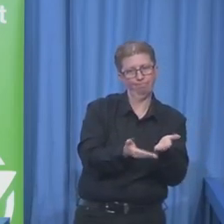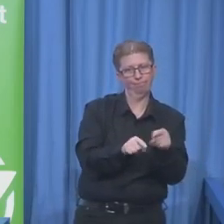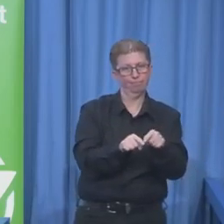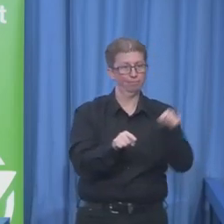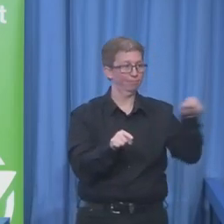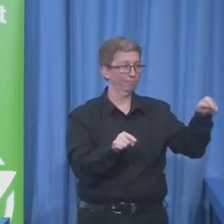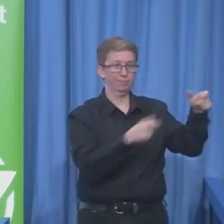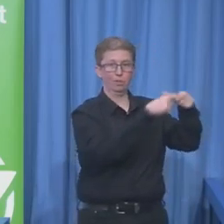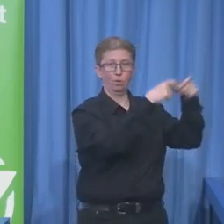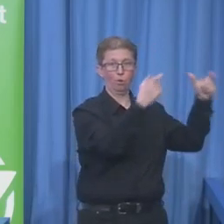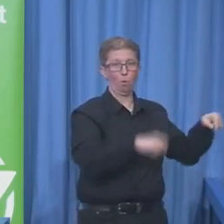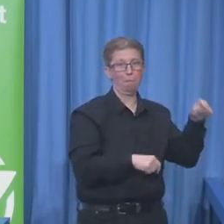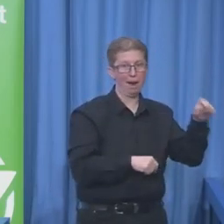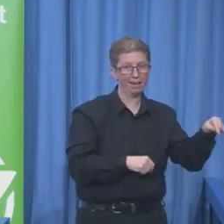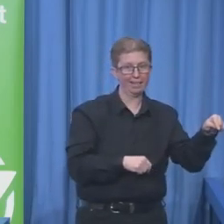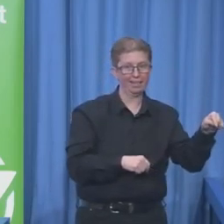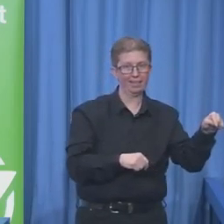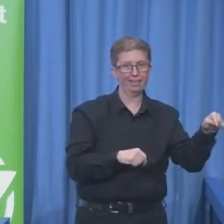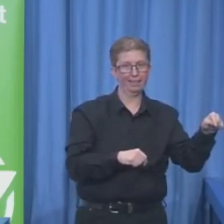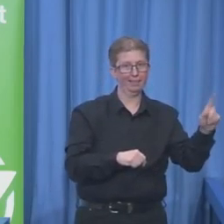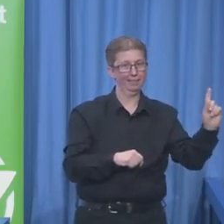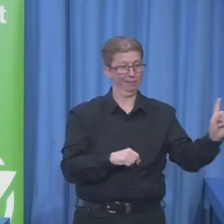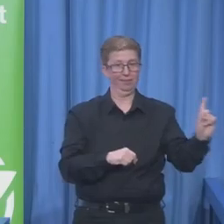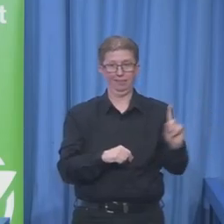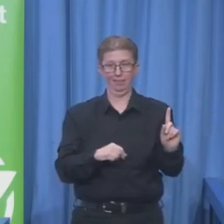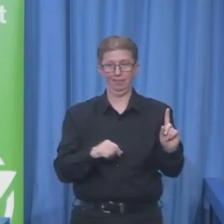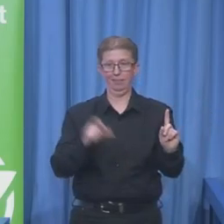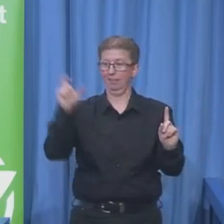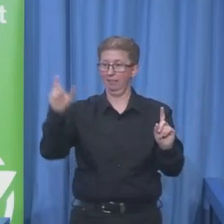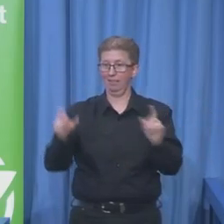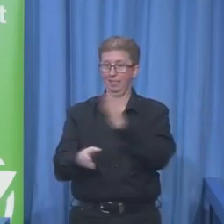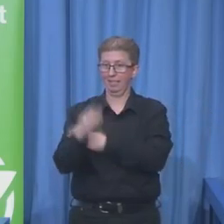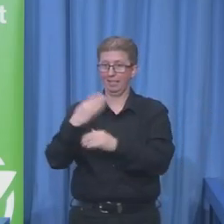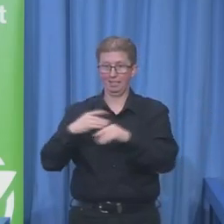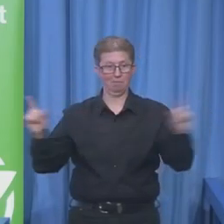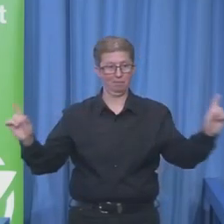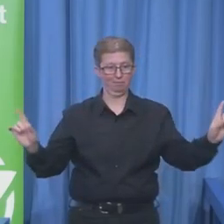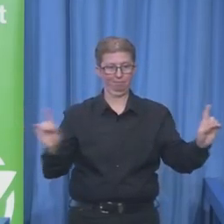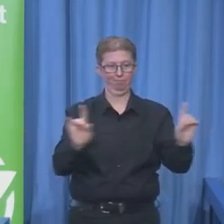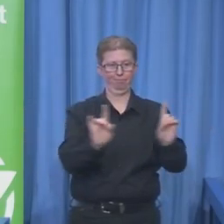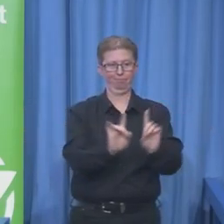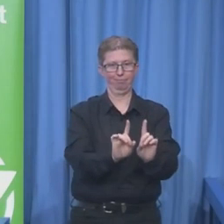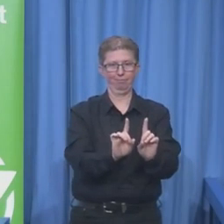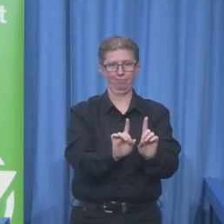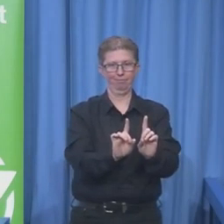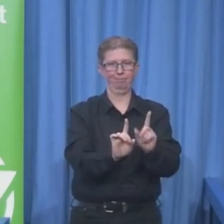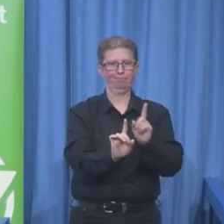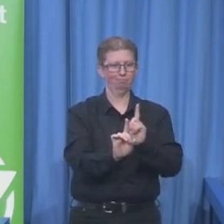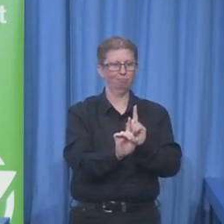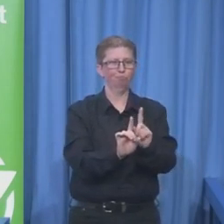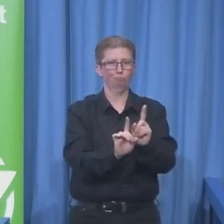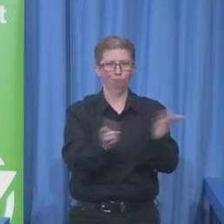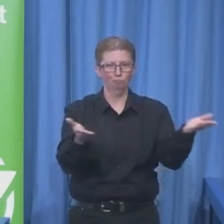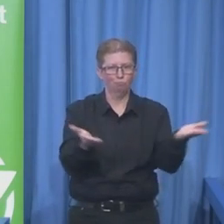The factor of success number three are work